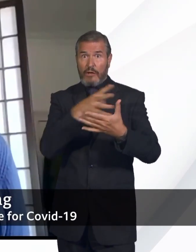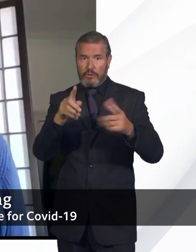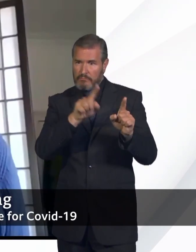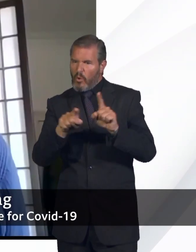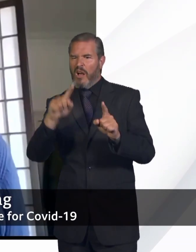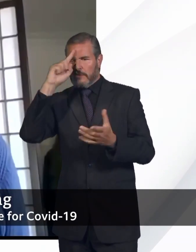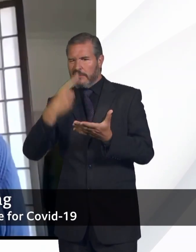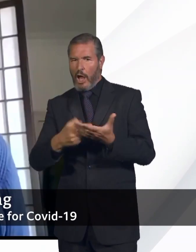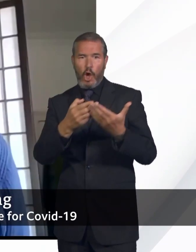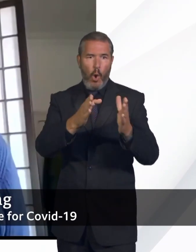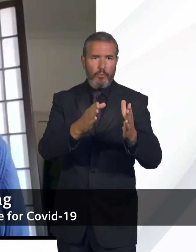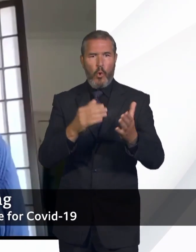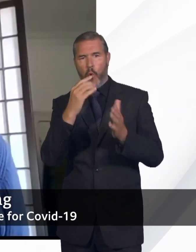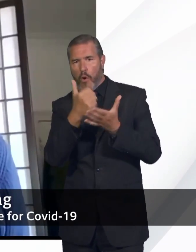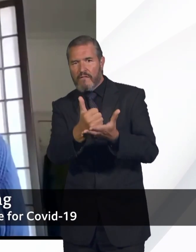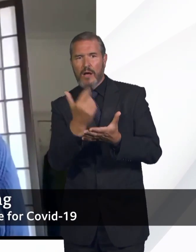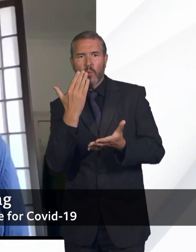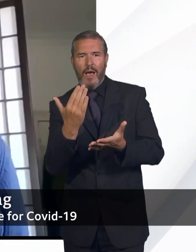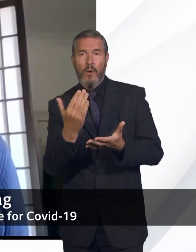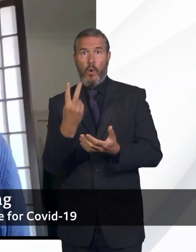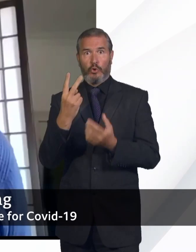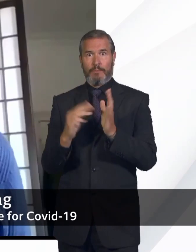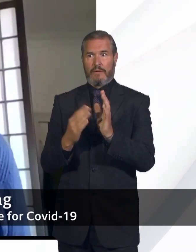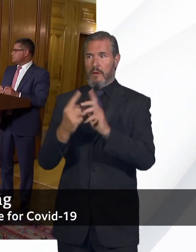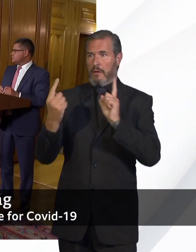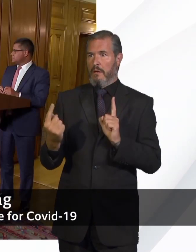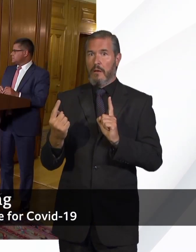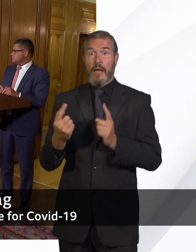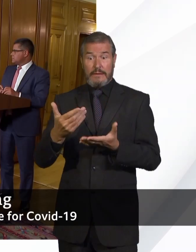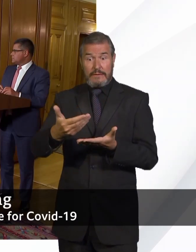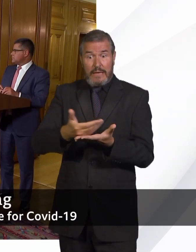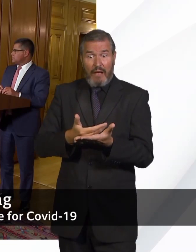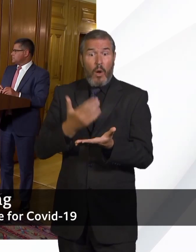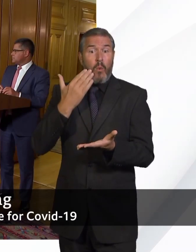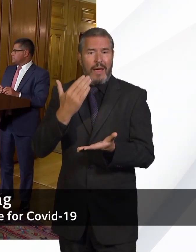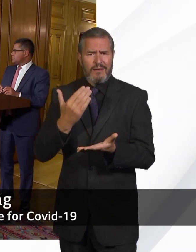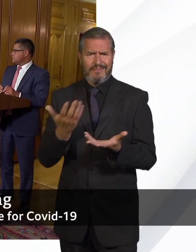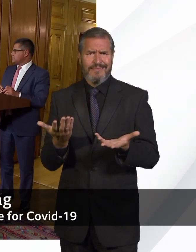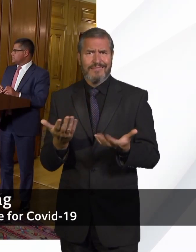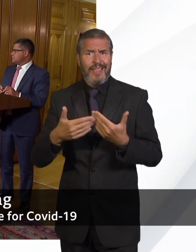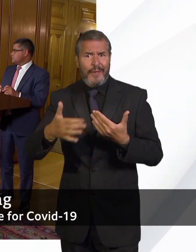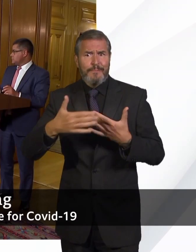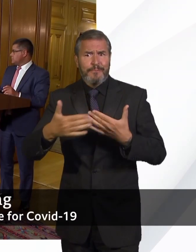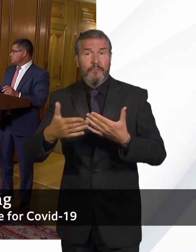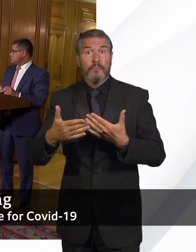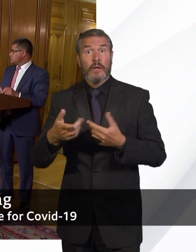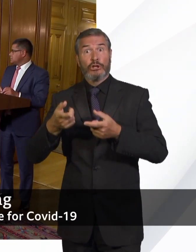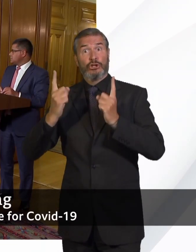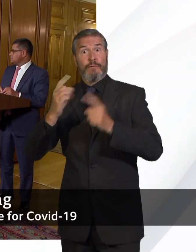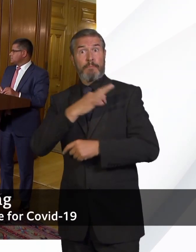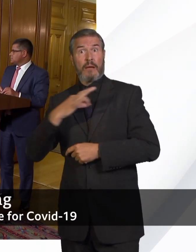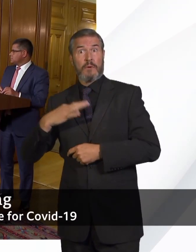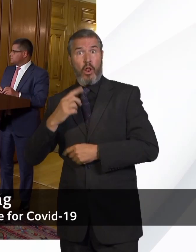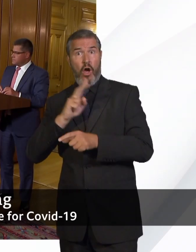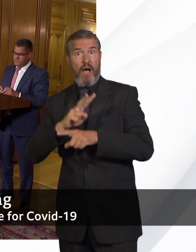judgment. Just saying when it's safe to do so is in tension with the chief medical officer who says he wants it until the very end of the